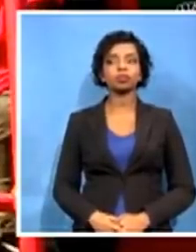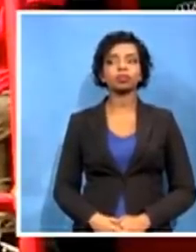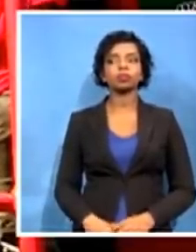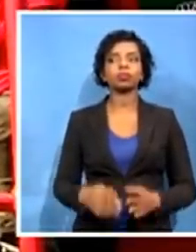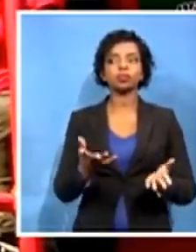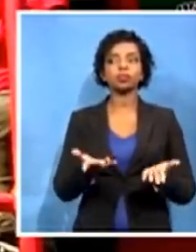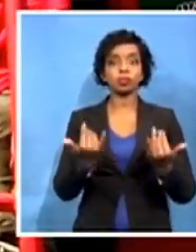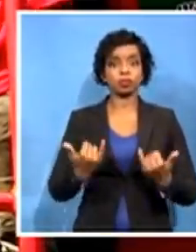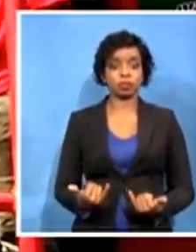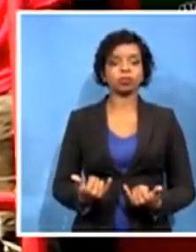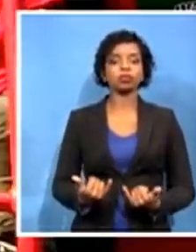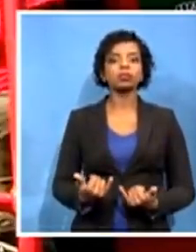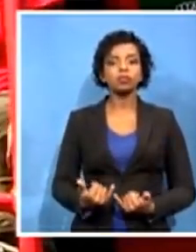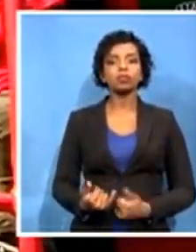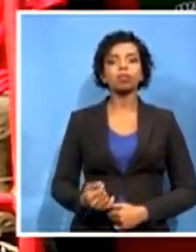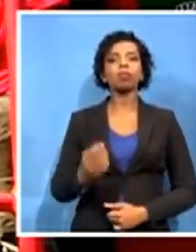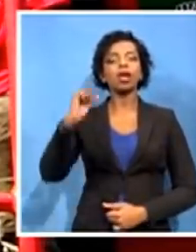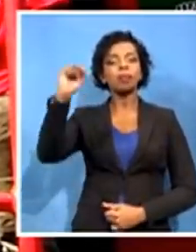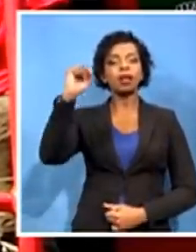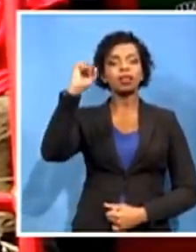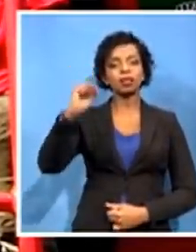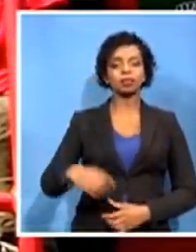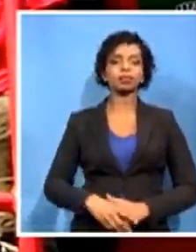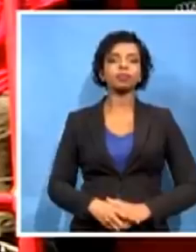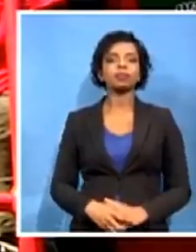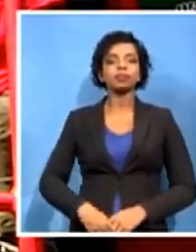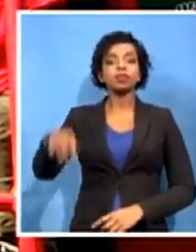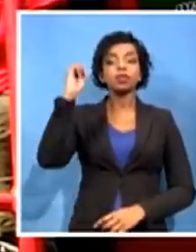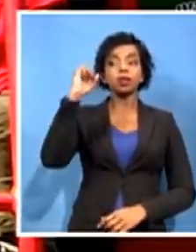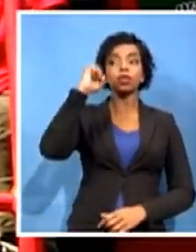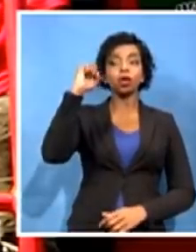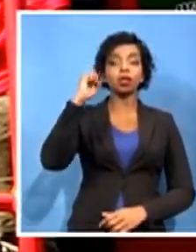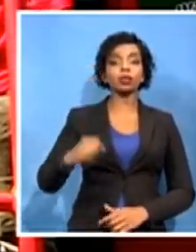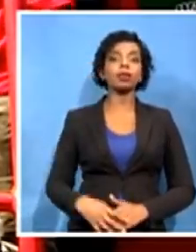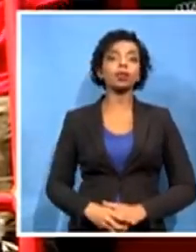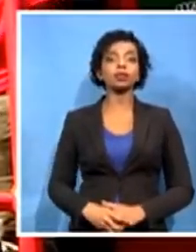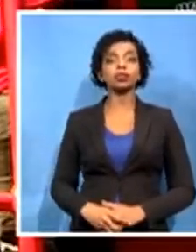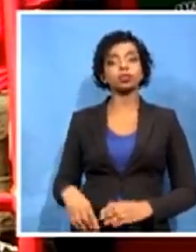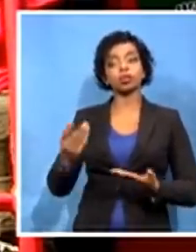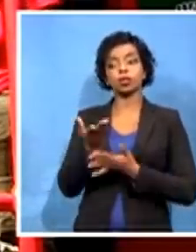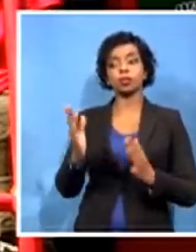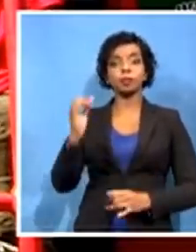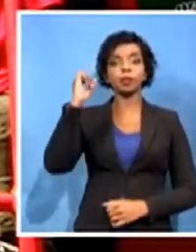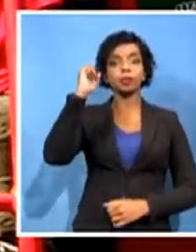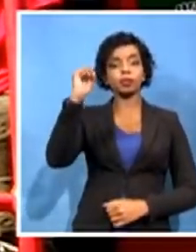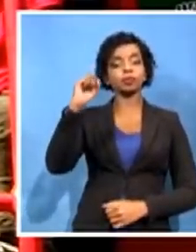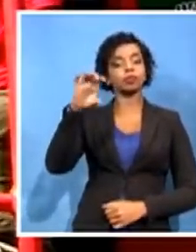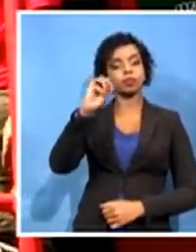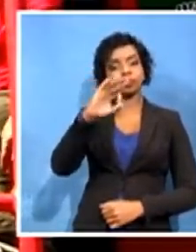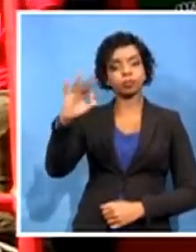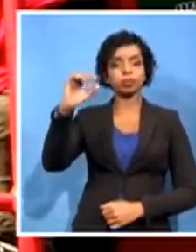Amanda! Amanda! Viva EFF, viva! Viva EFF, viva!